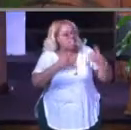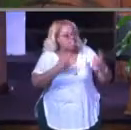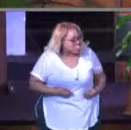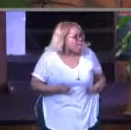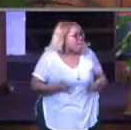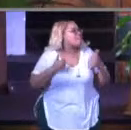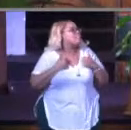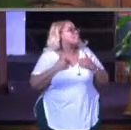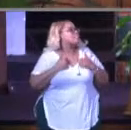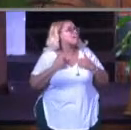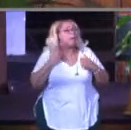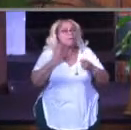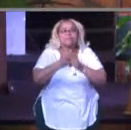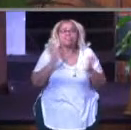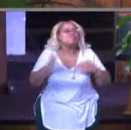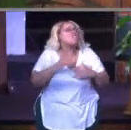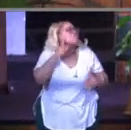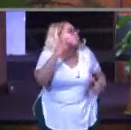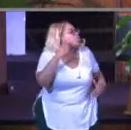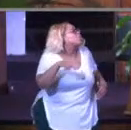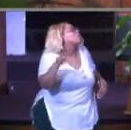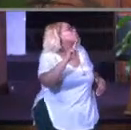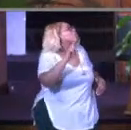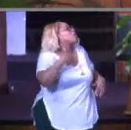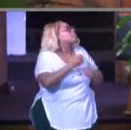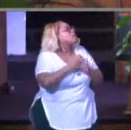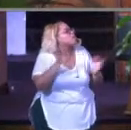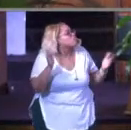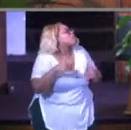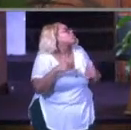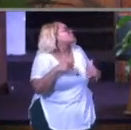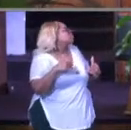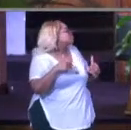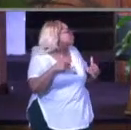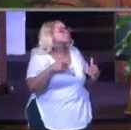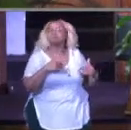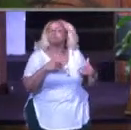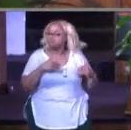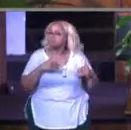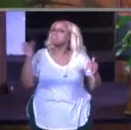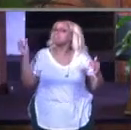my life. I make room for you. I make room.